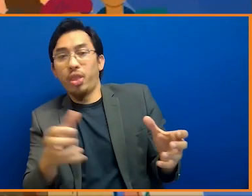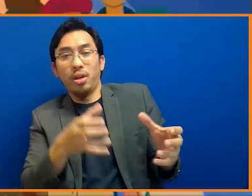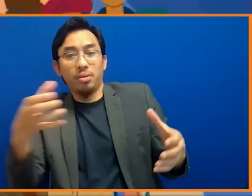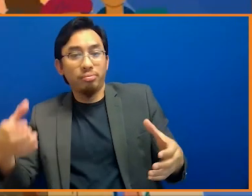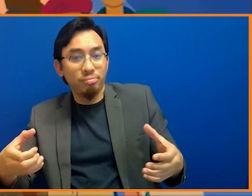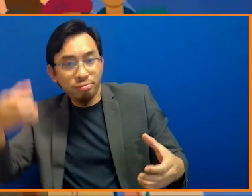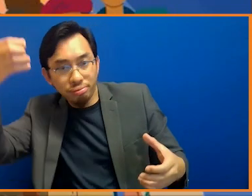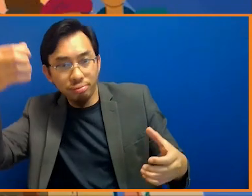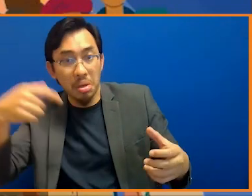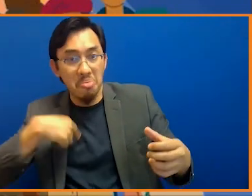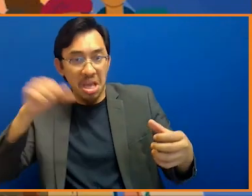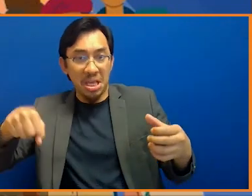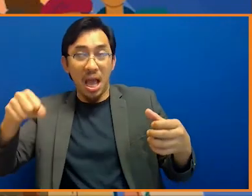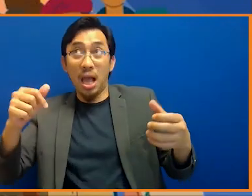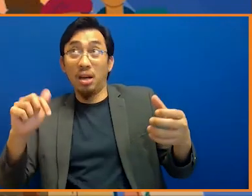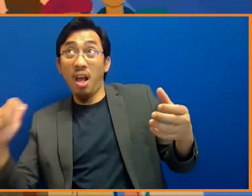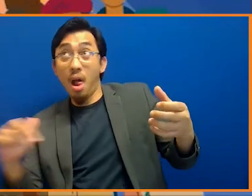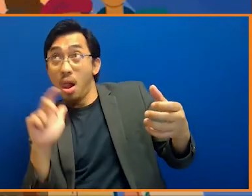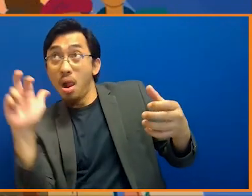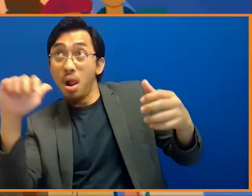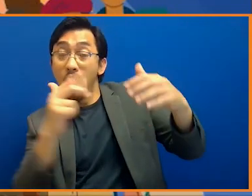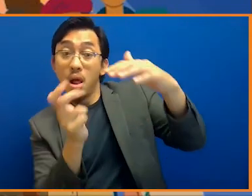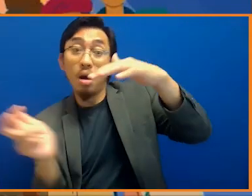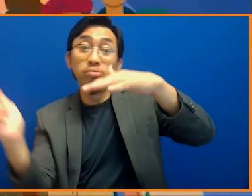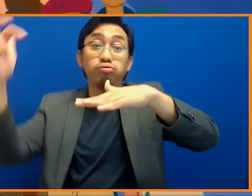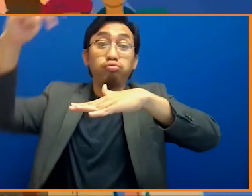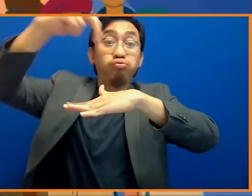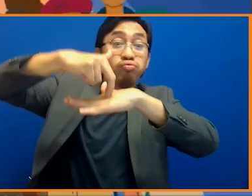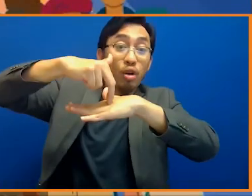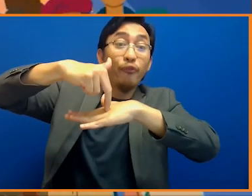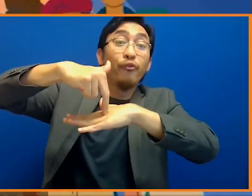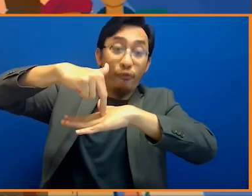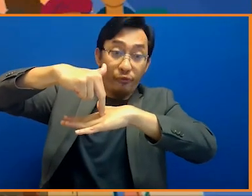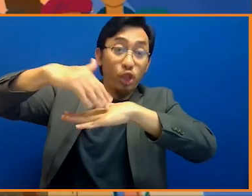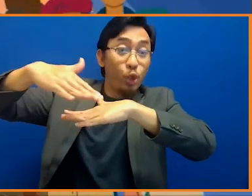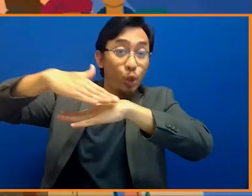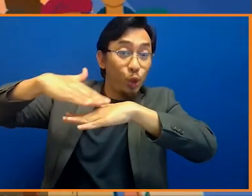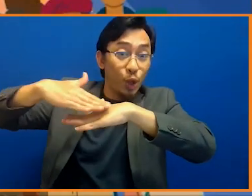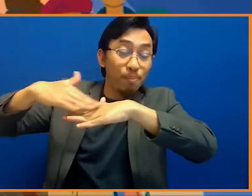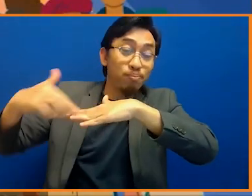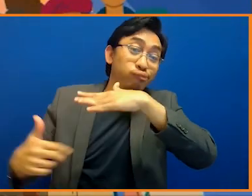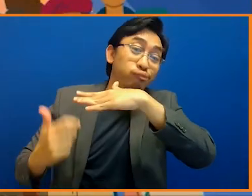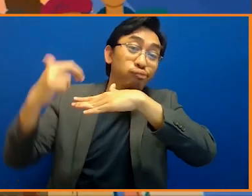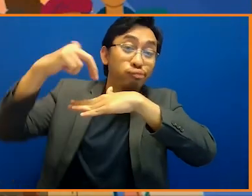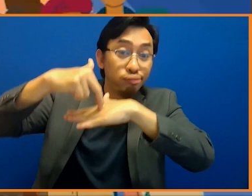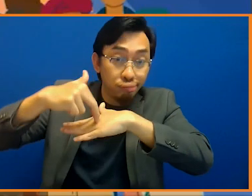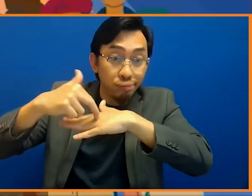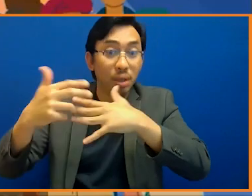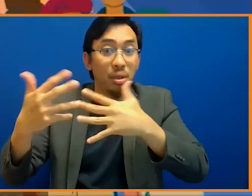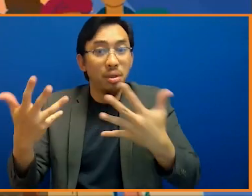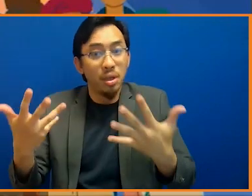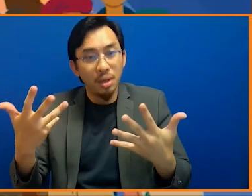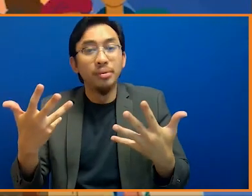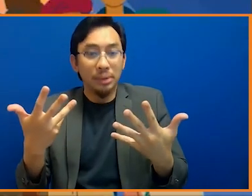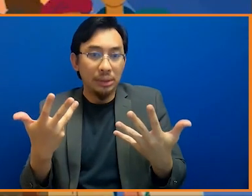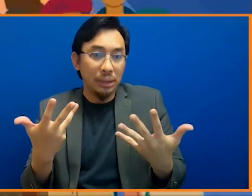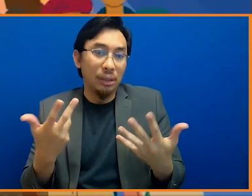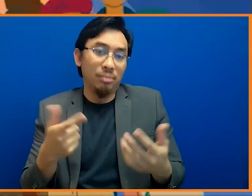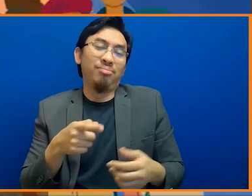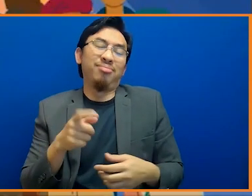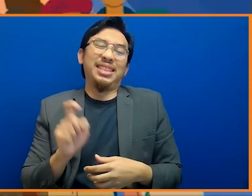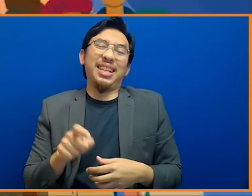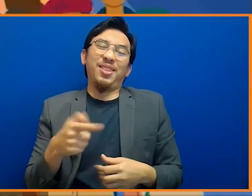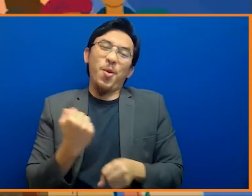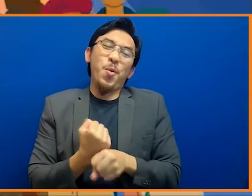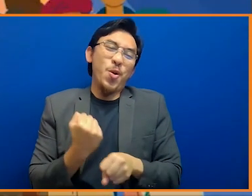so people can reach the roof floor, the rooftop of the building. That kind of thing is that we need to still need to work